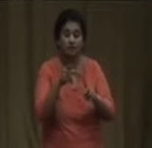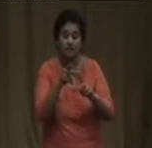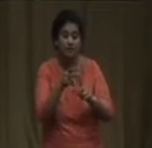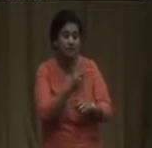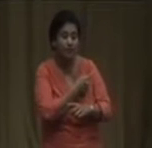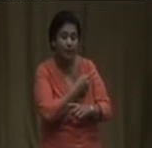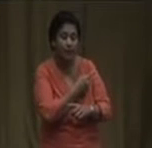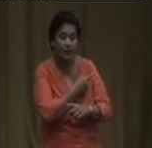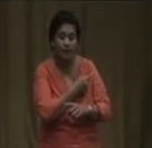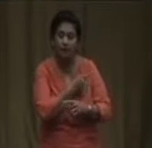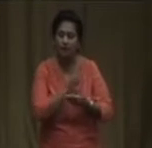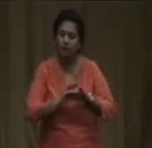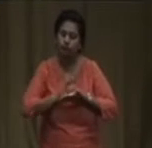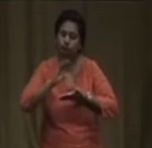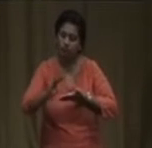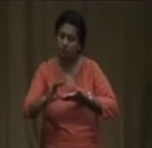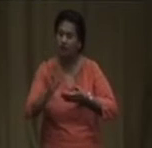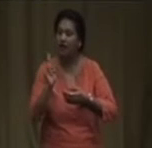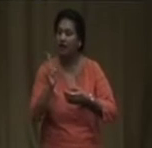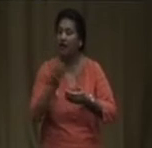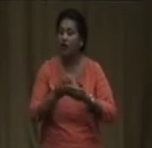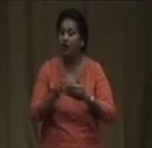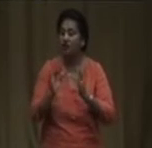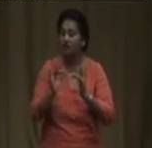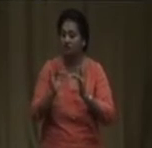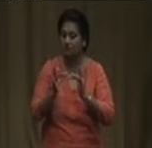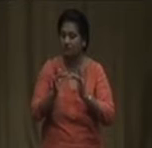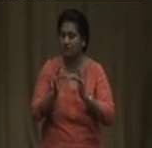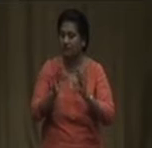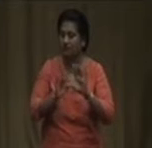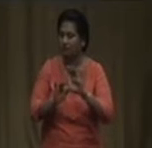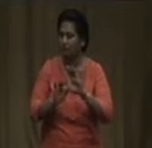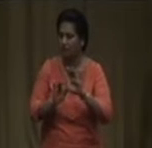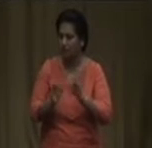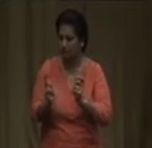to reinvest in digital transformation.